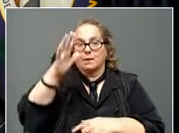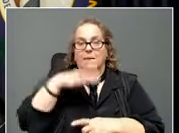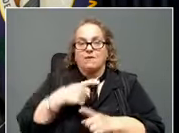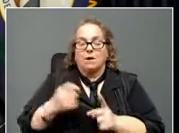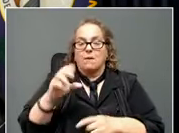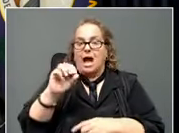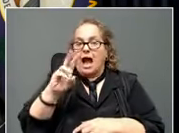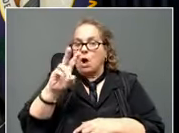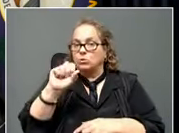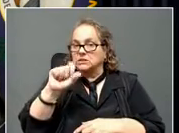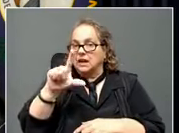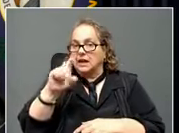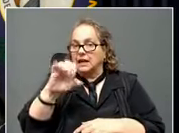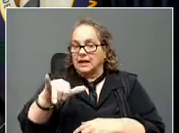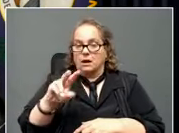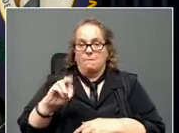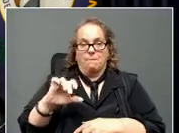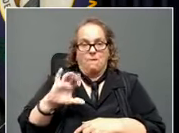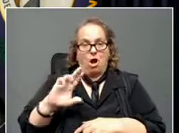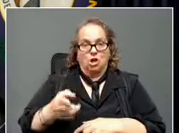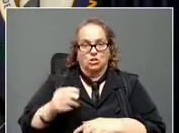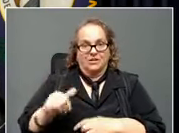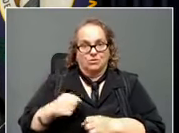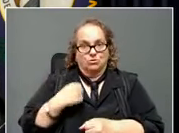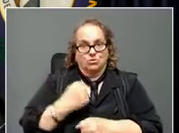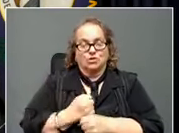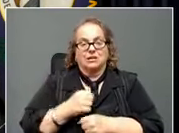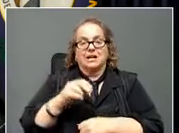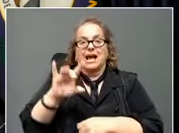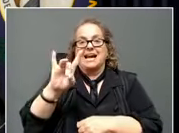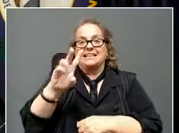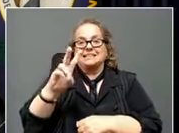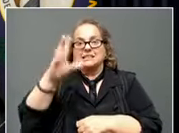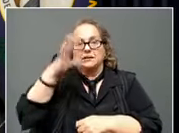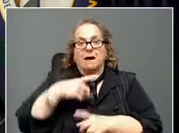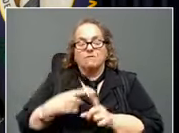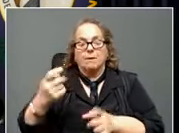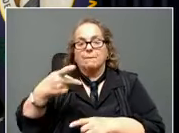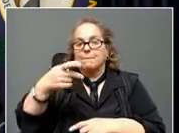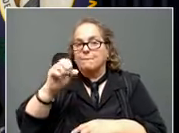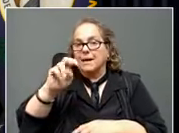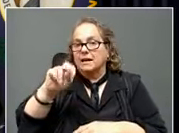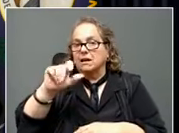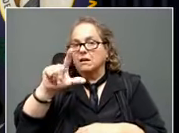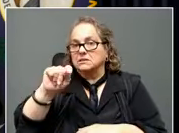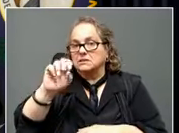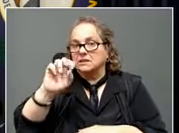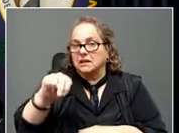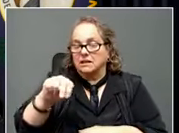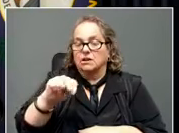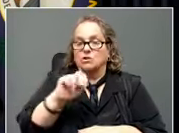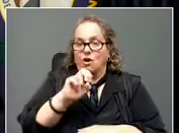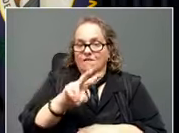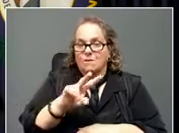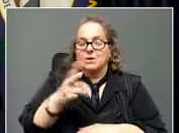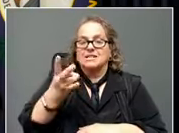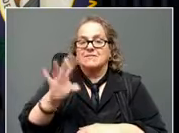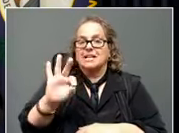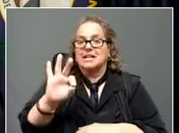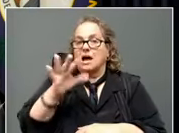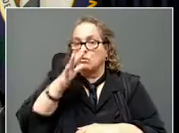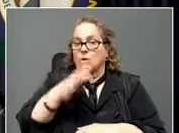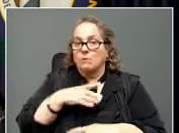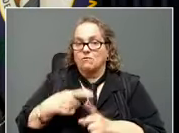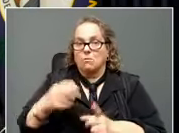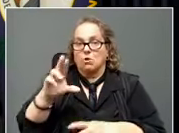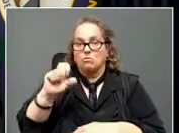of this year. An 86-year-old man from Pendleton, November. And a 79-year-old woman from Russell,